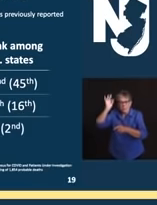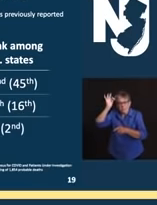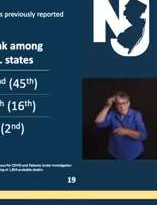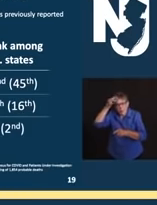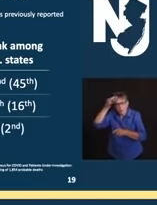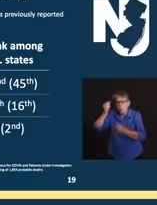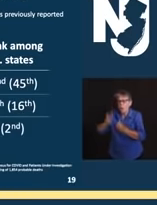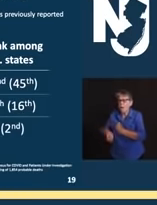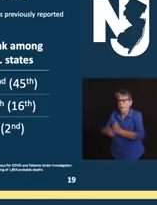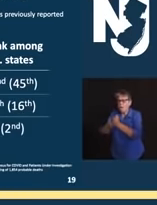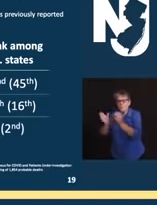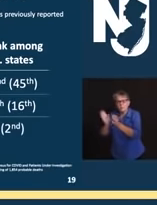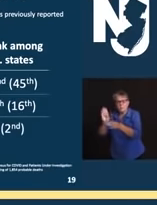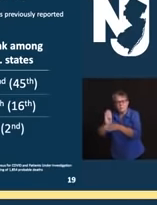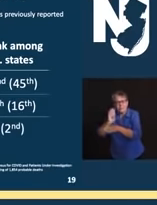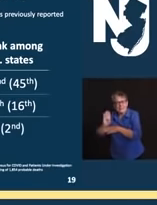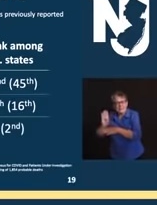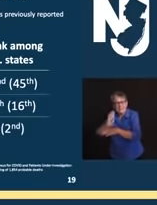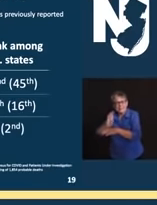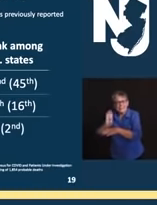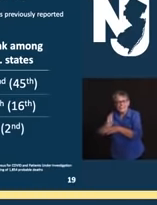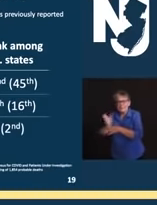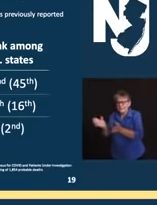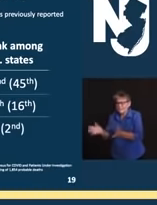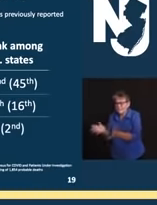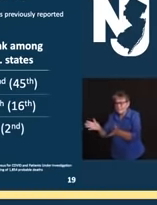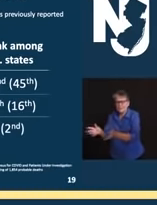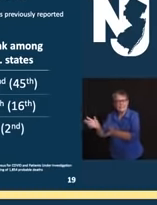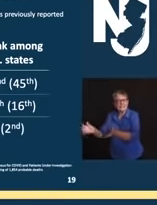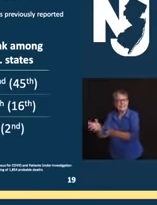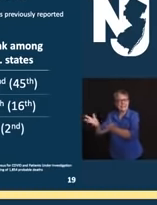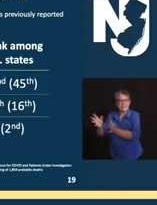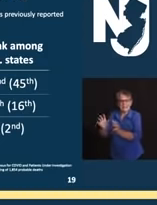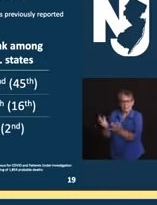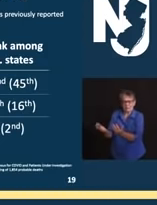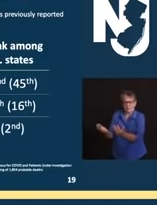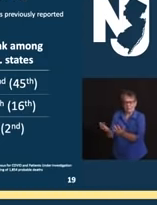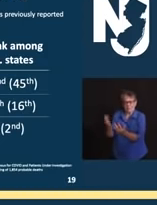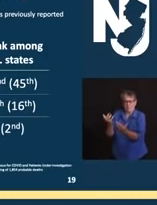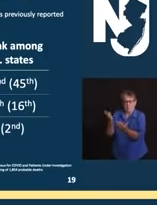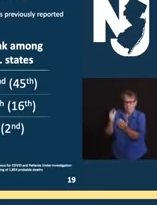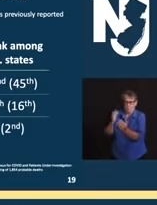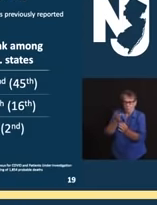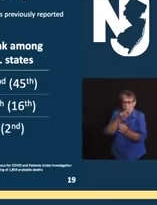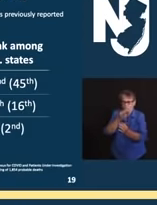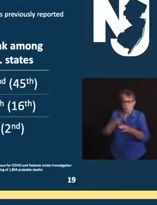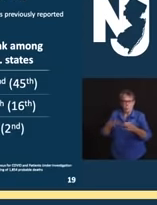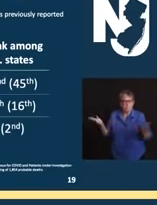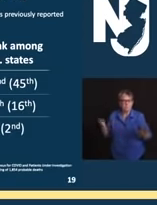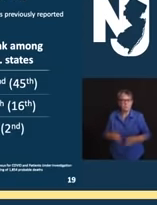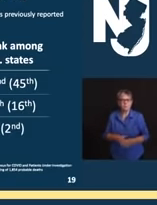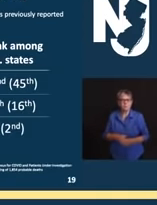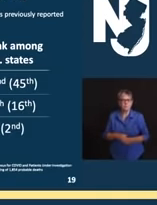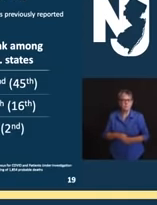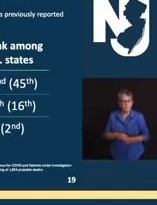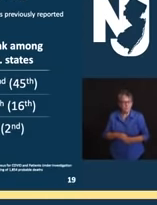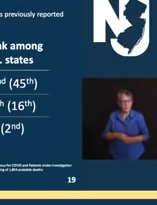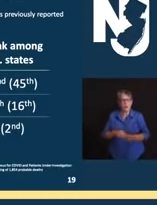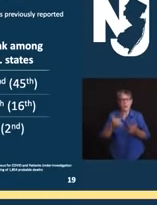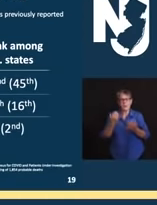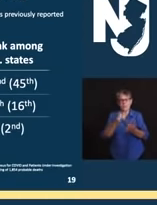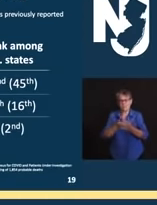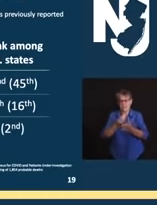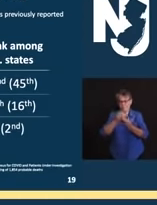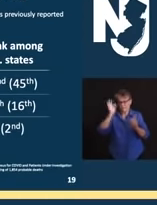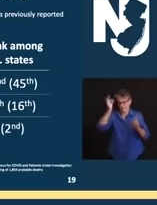federal cash. Direct assistance to help those diners and restaurants out. It's why we need to consider revenues